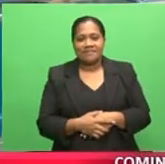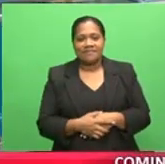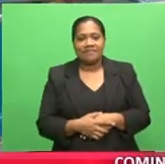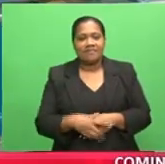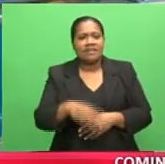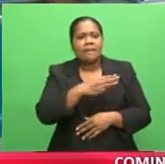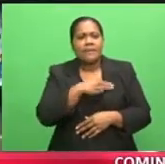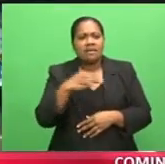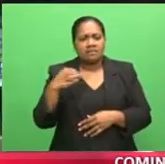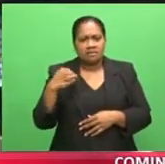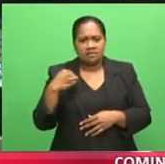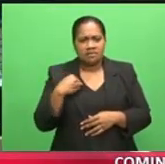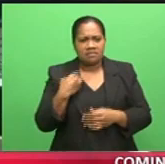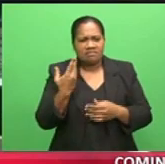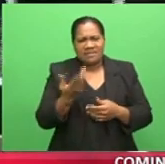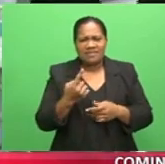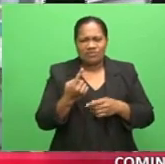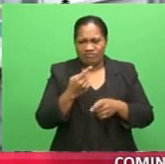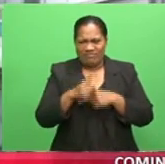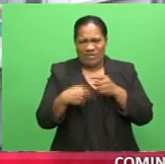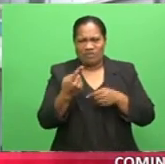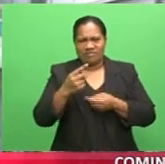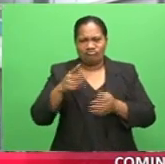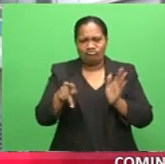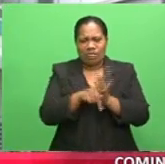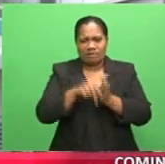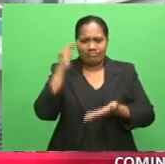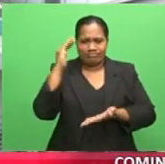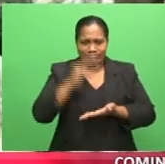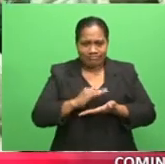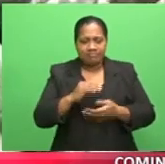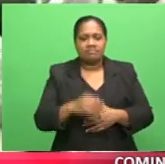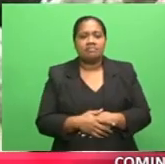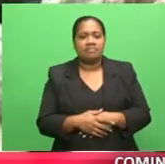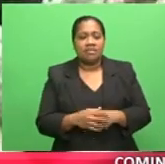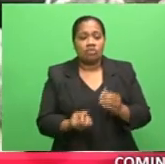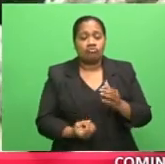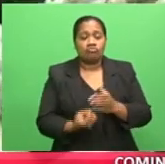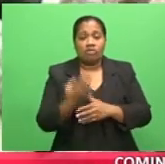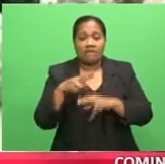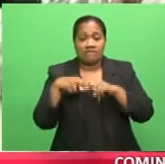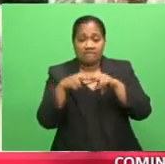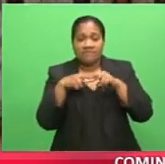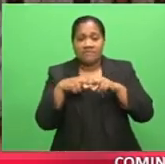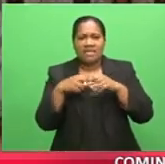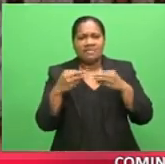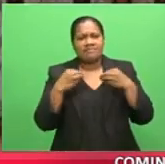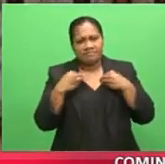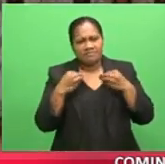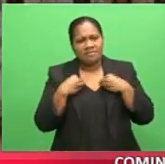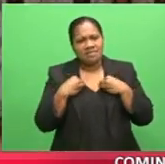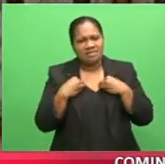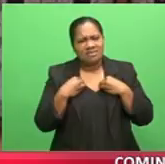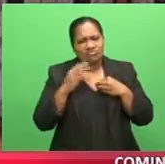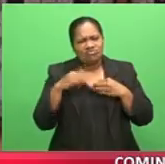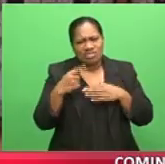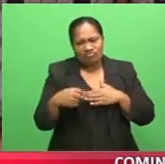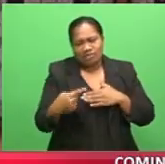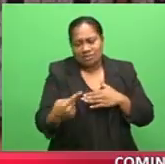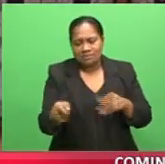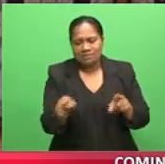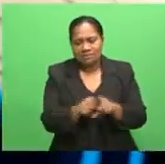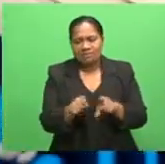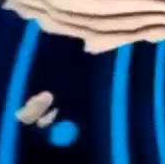Minister optimistic about price reductions. And in growing Fiji, it's business as usual for PEFCO. Stay with us.